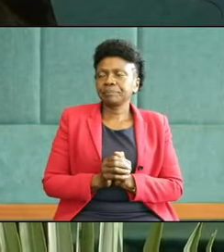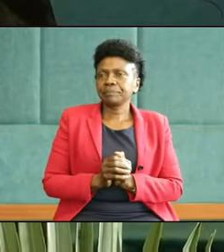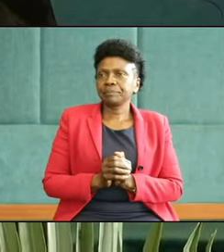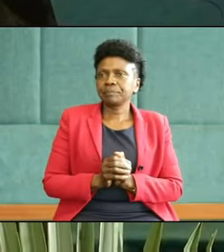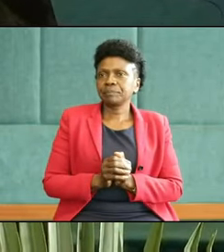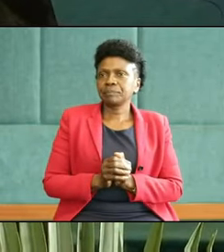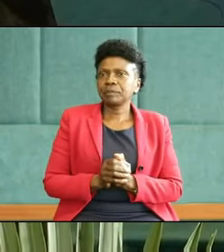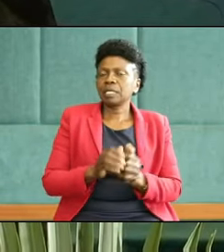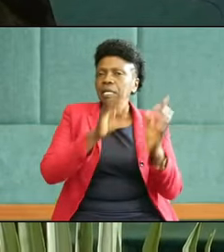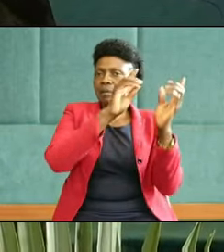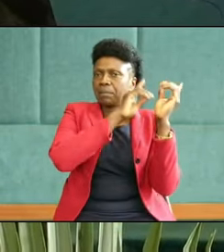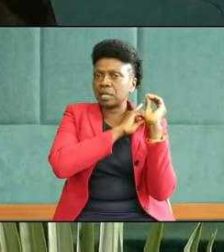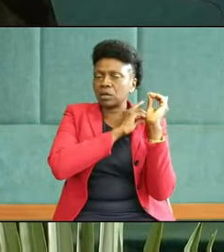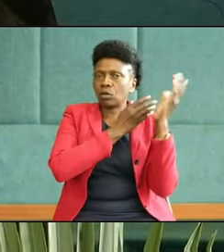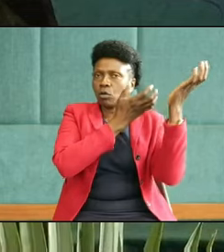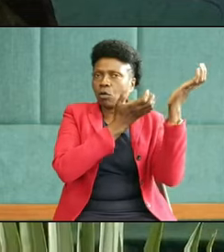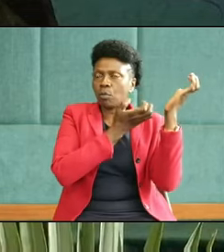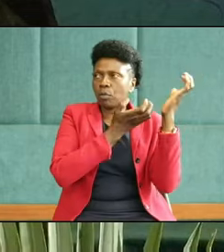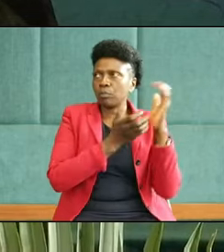Hooked on hope.